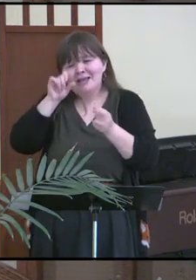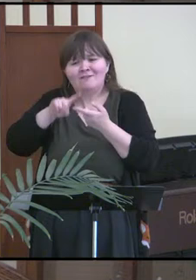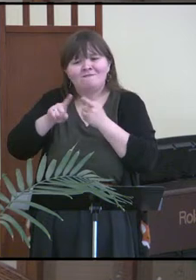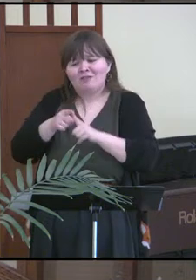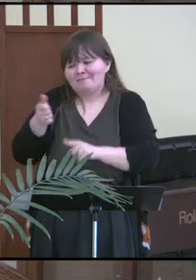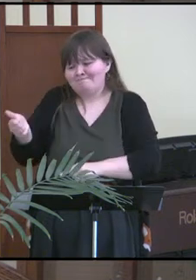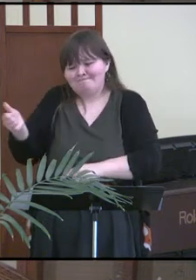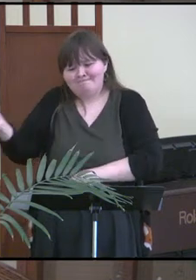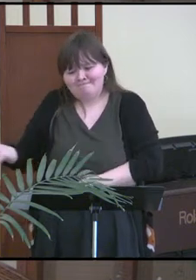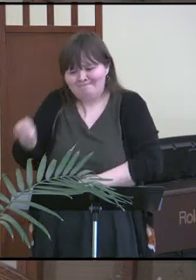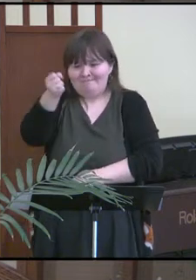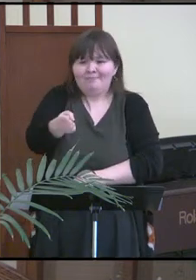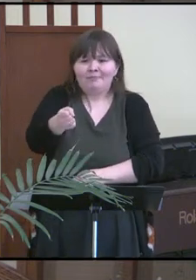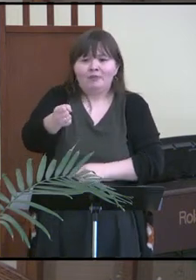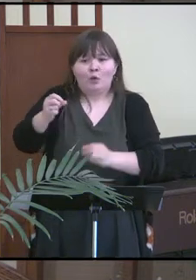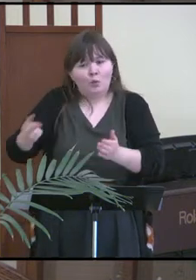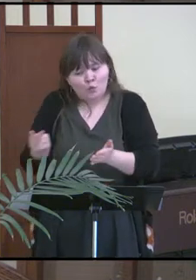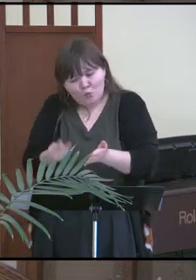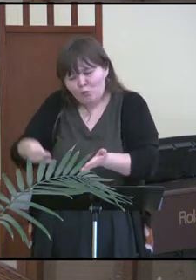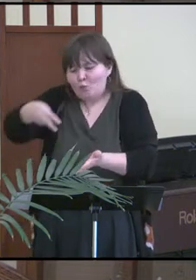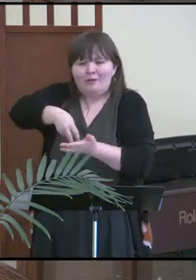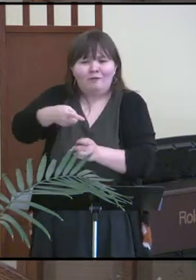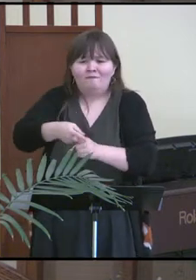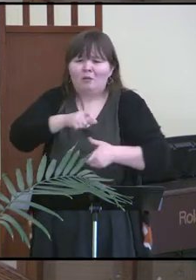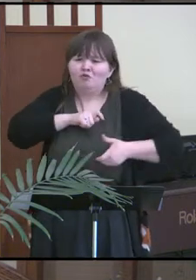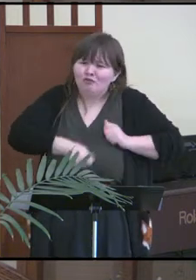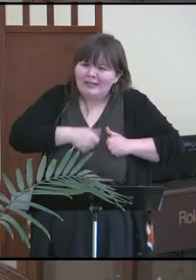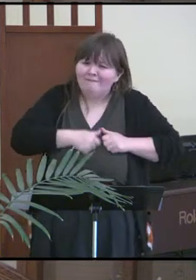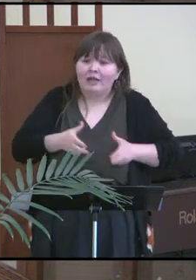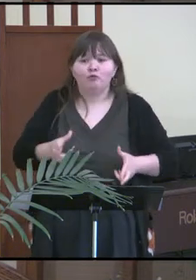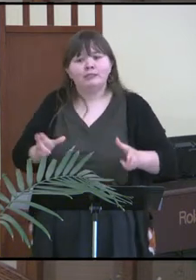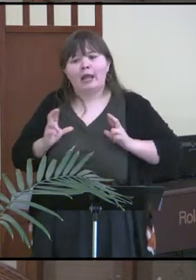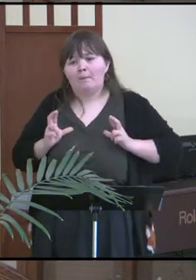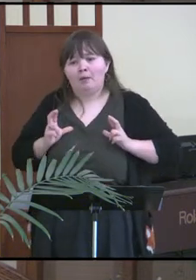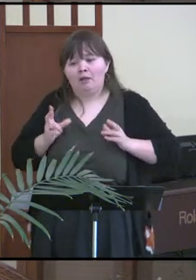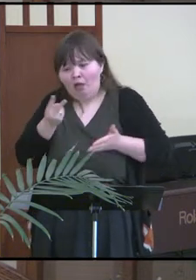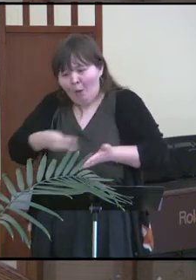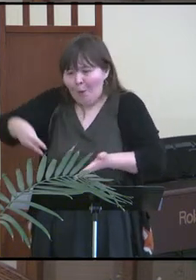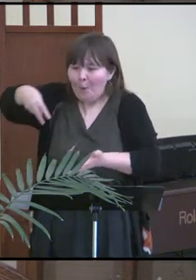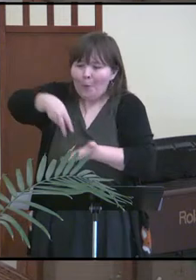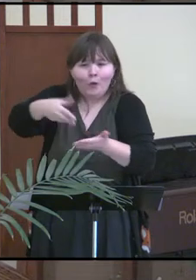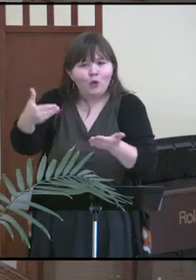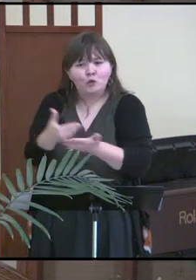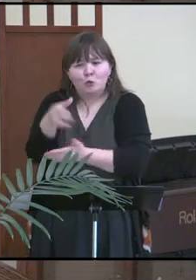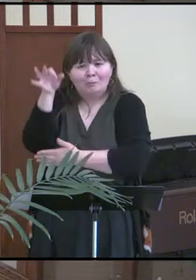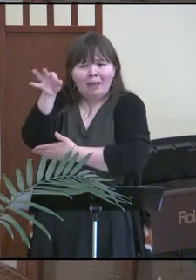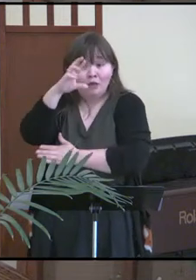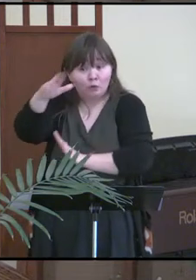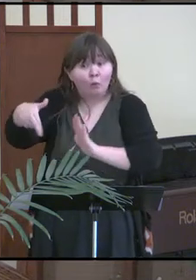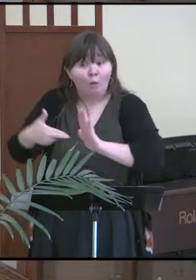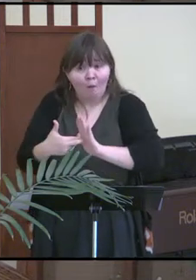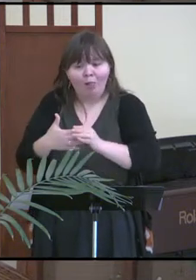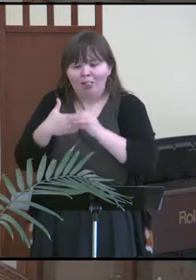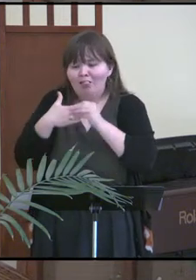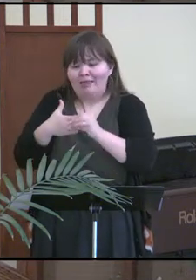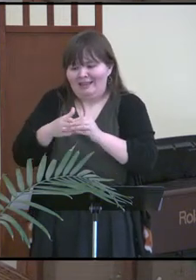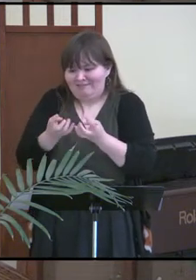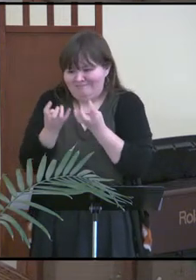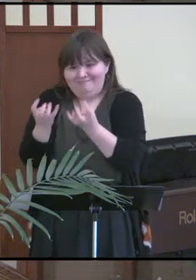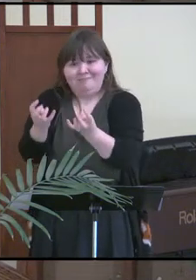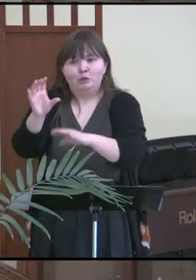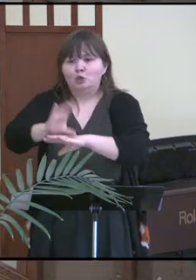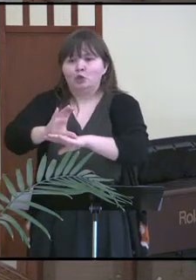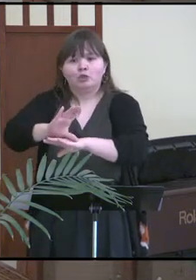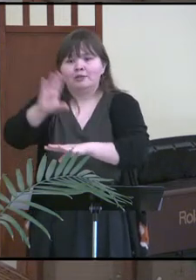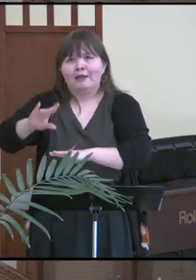herself resurrected from grief and retirement into a new pastoring role, leading a church that she had